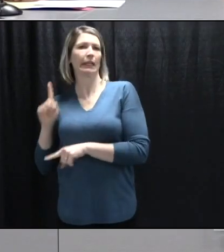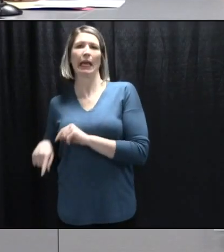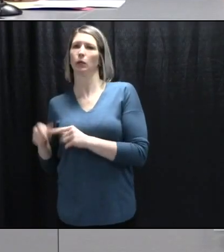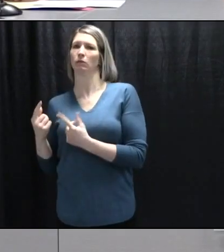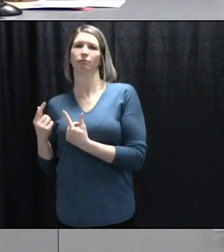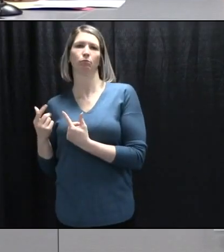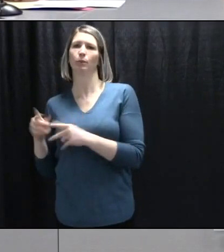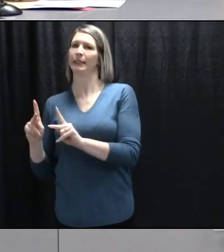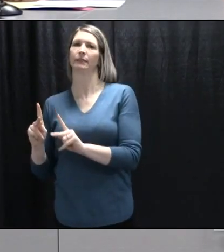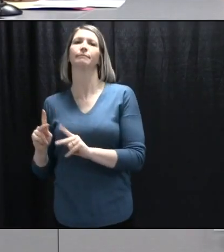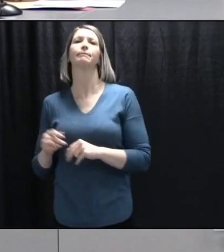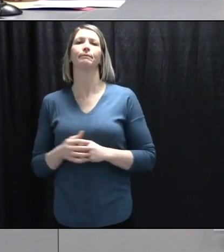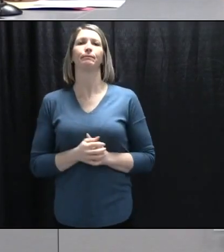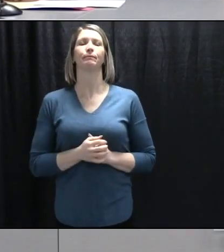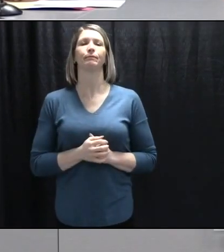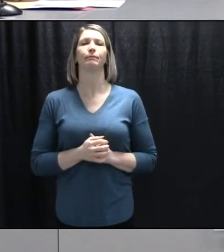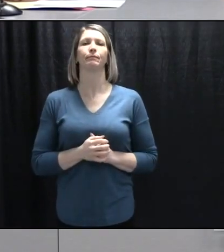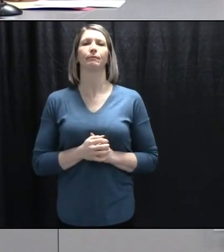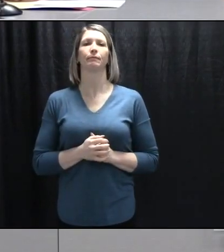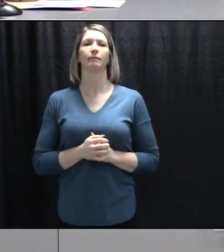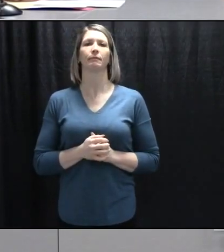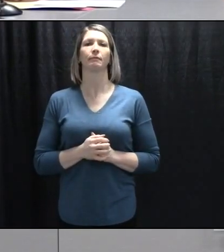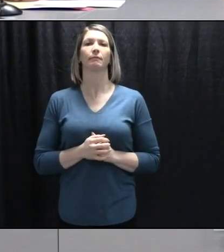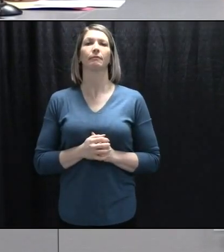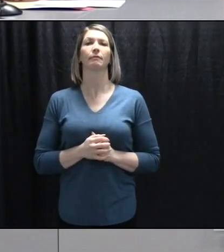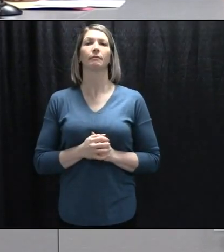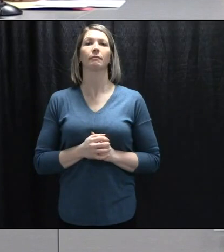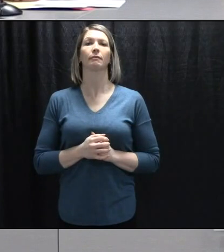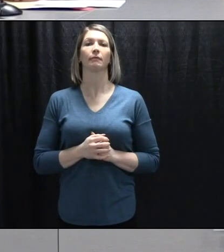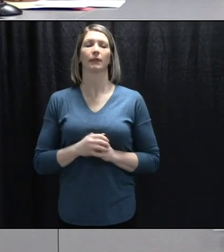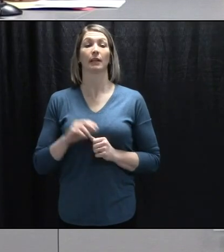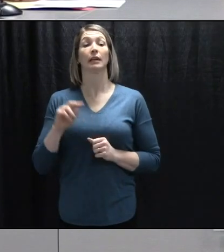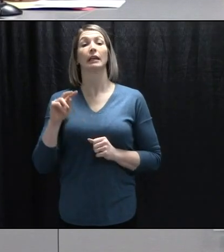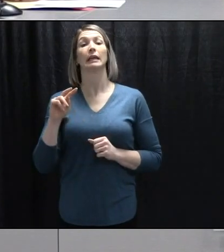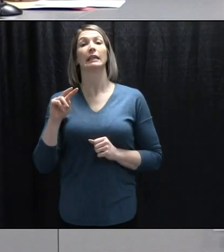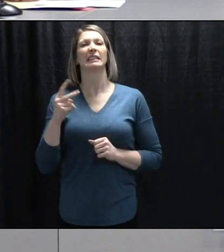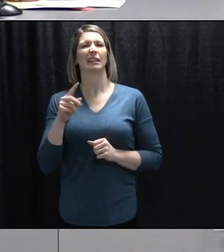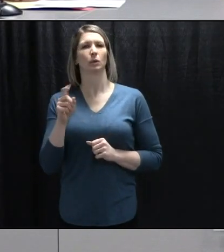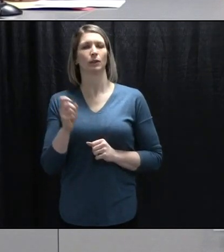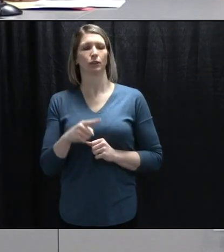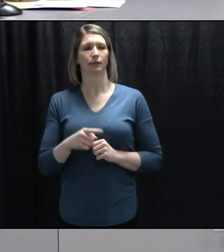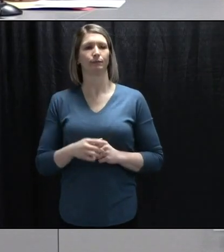Okay, and my second question is